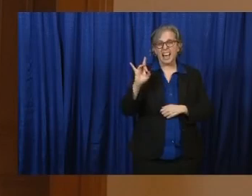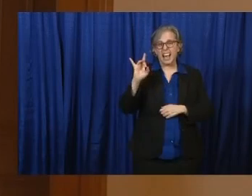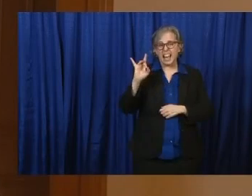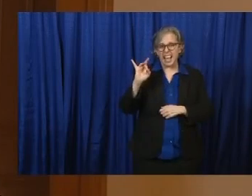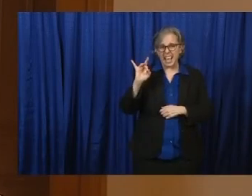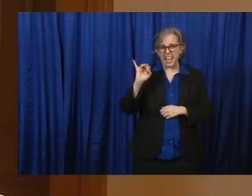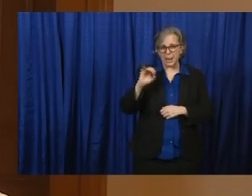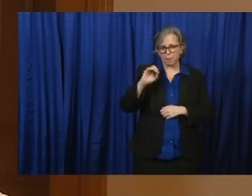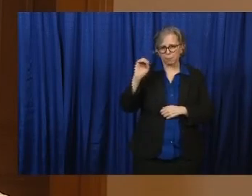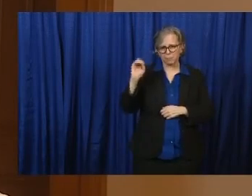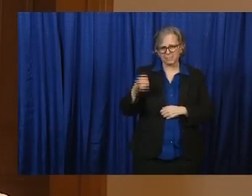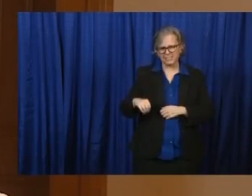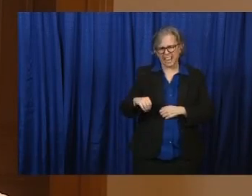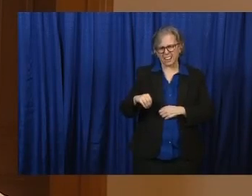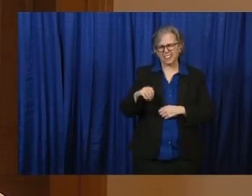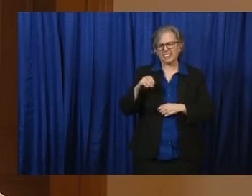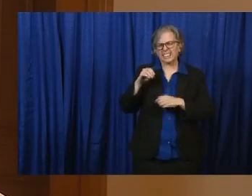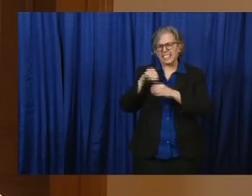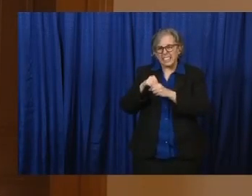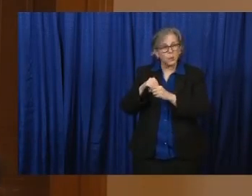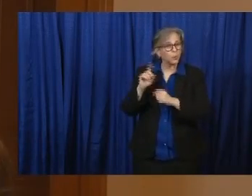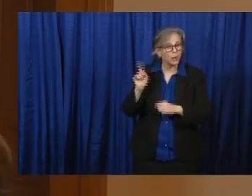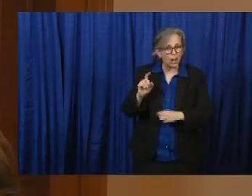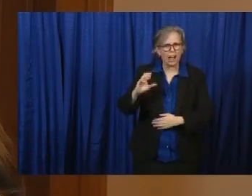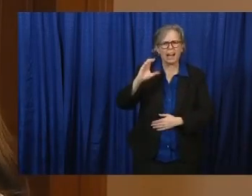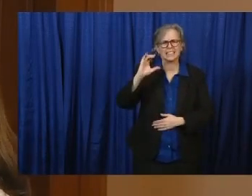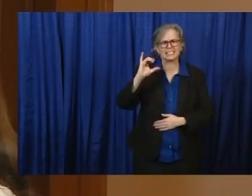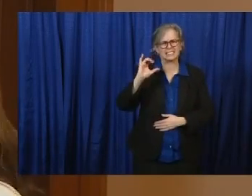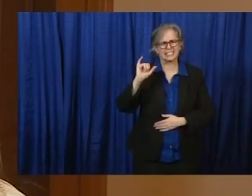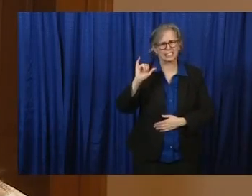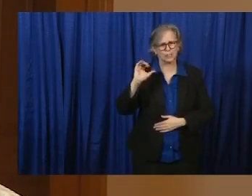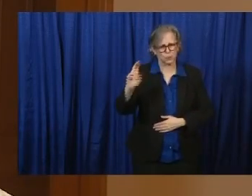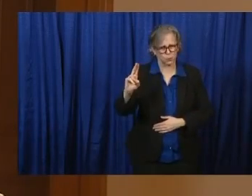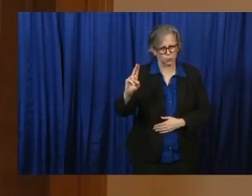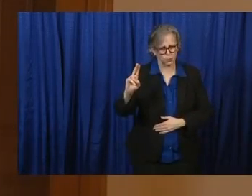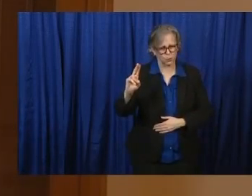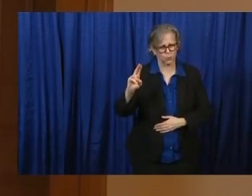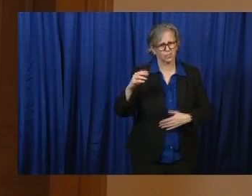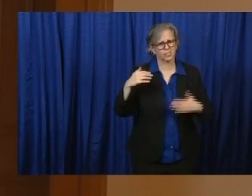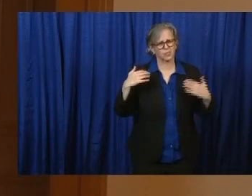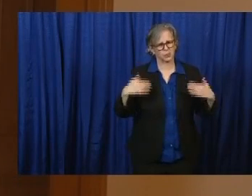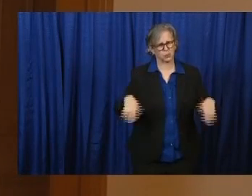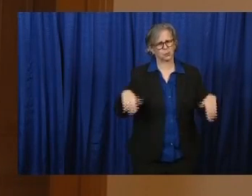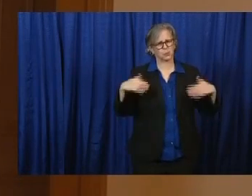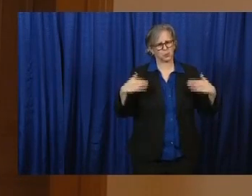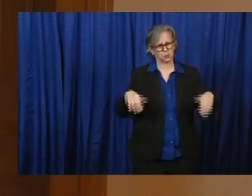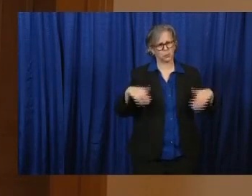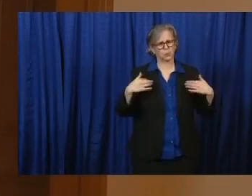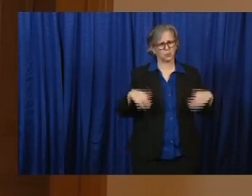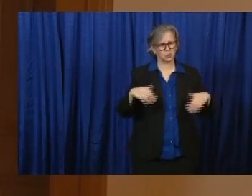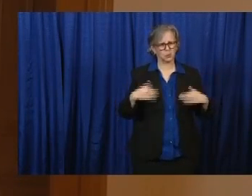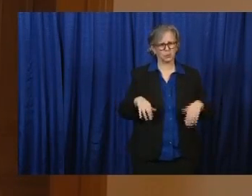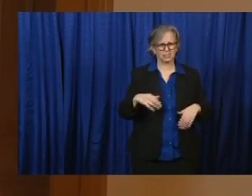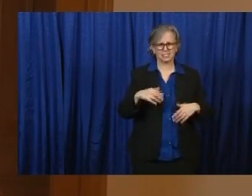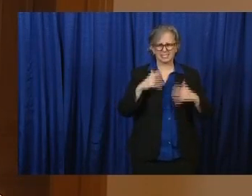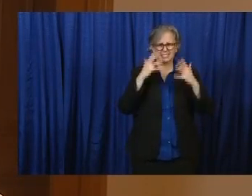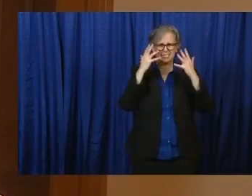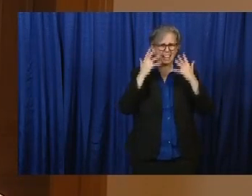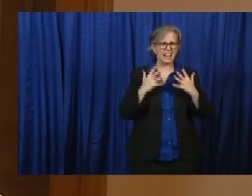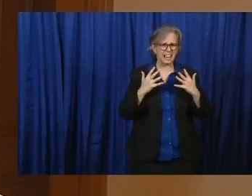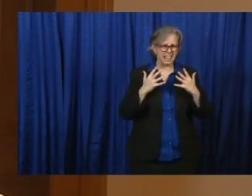level treatment like intubation and ventilators. I'm very sad to say that we now have